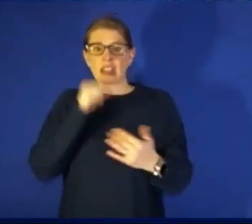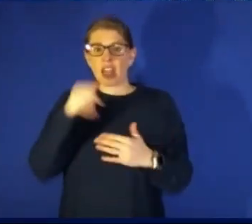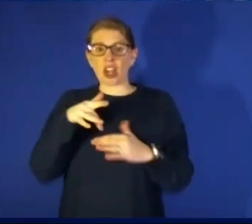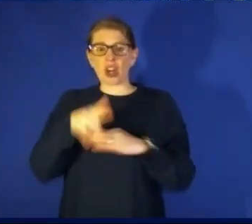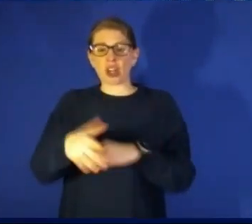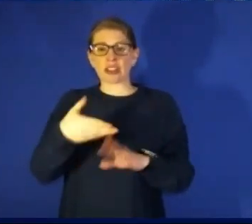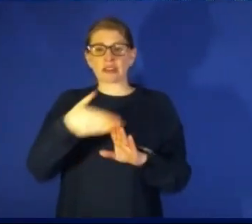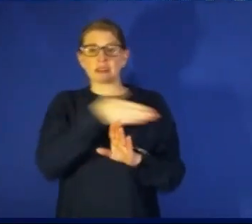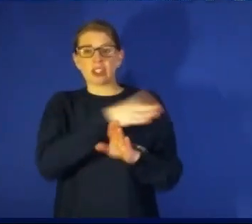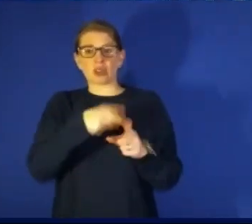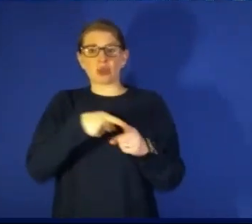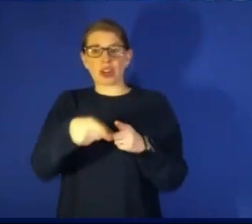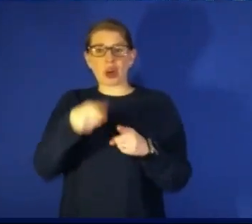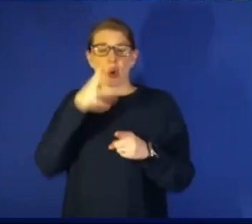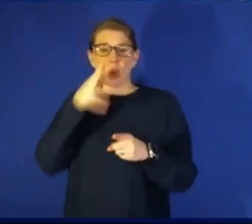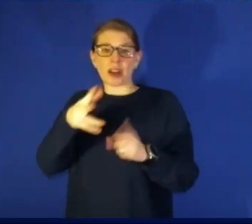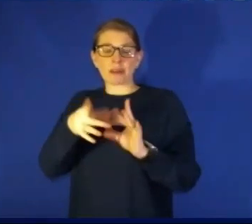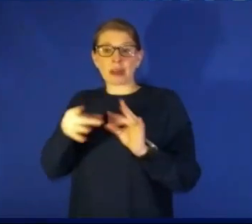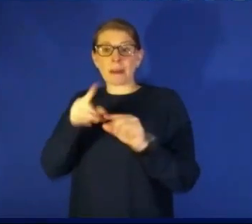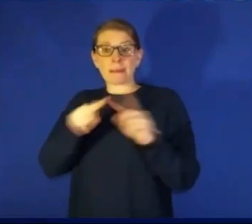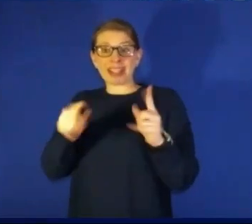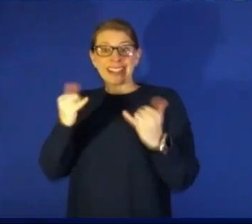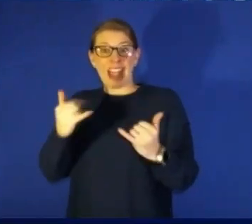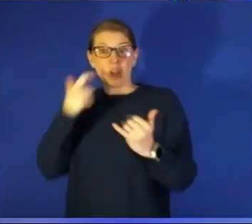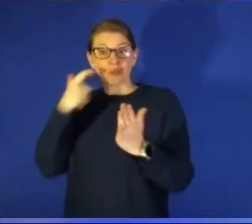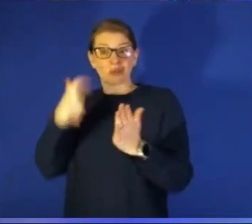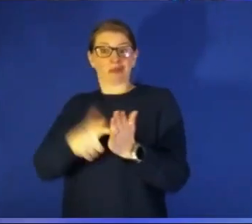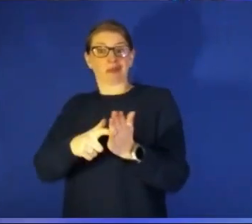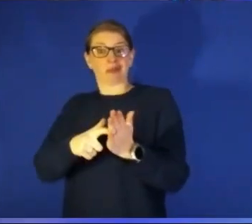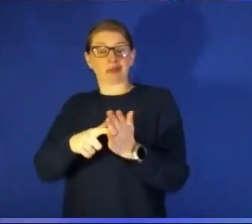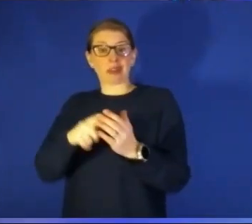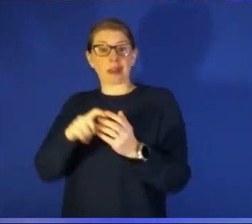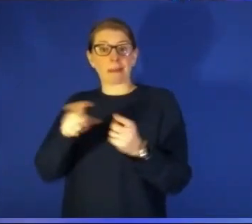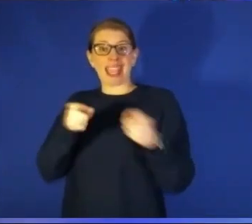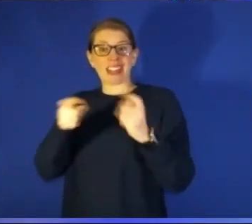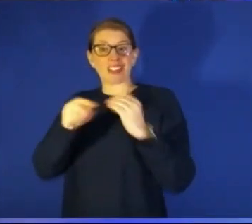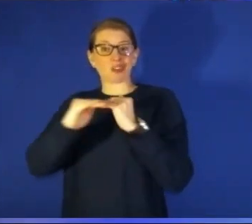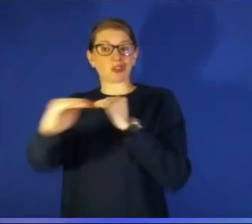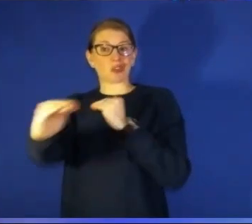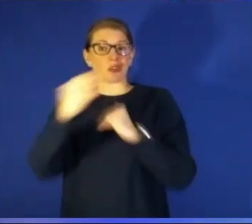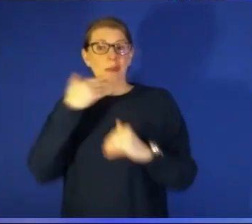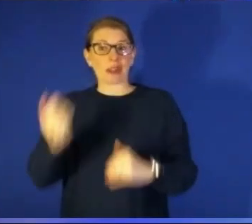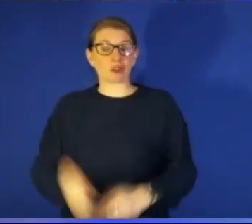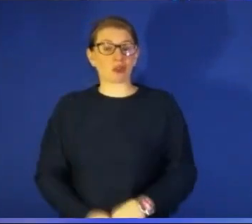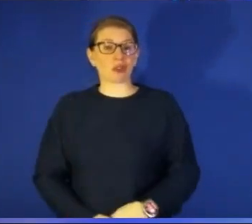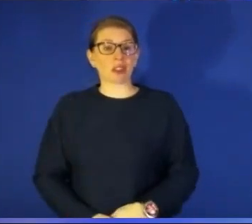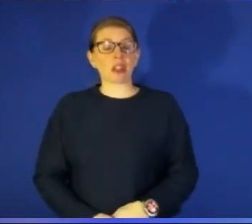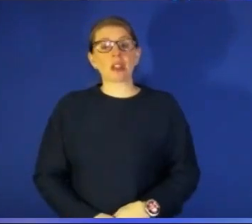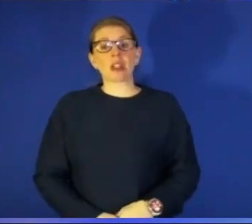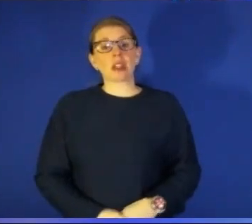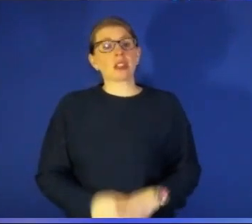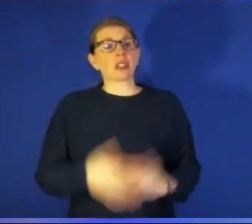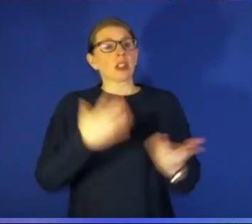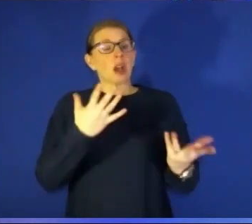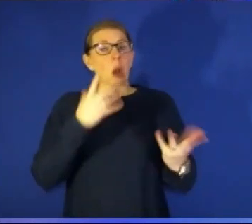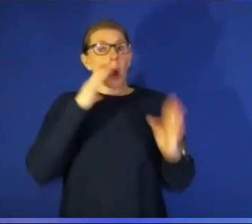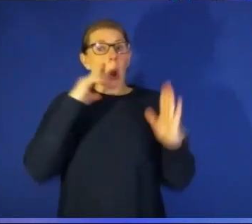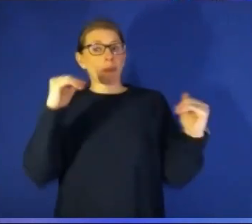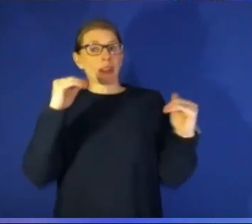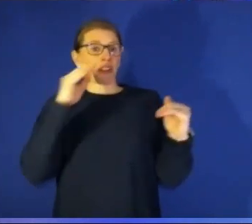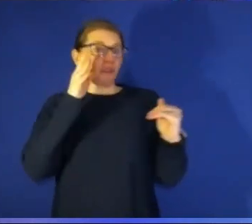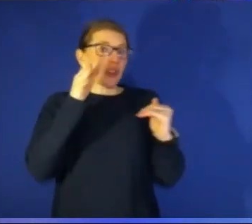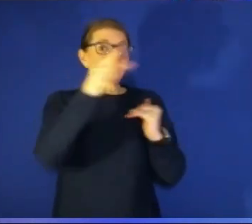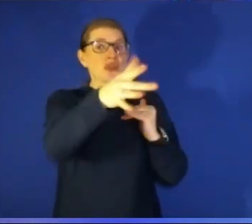would have said, but we're seeing it. We're learning how to do it. What are your hopes for the future? What kind of conversations are you hoping to have with patients one